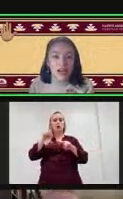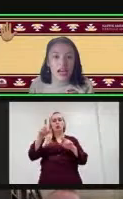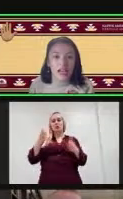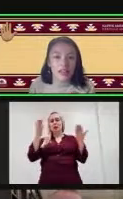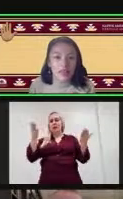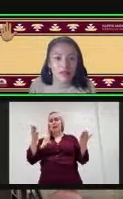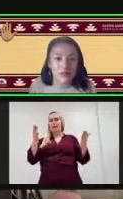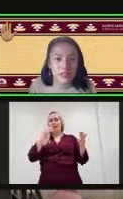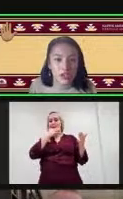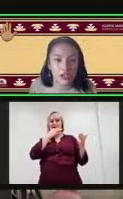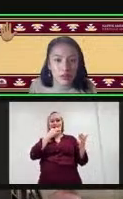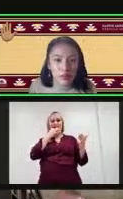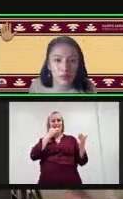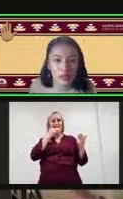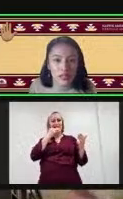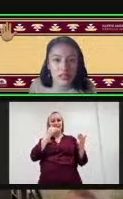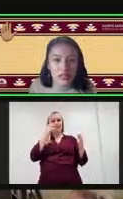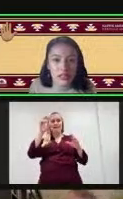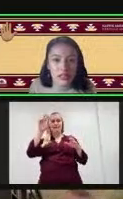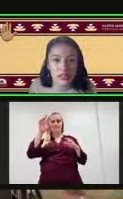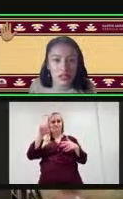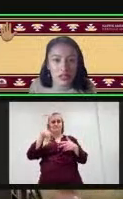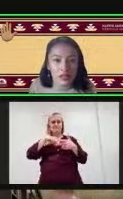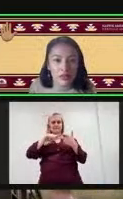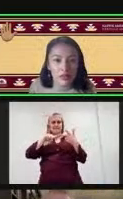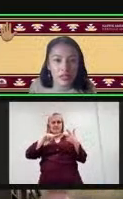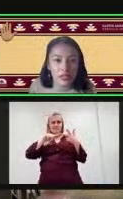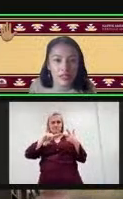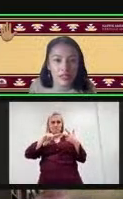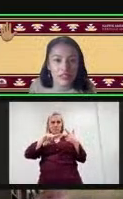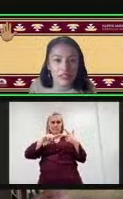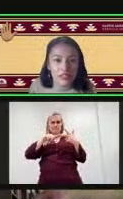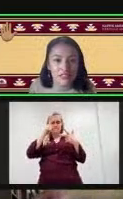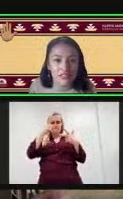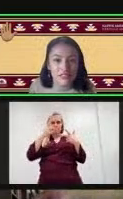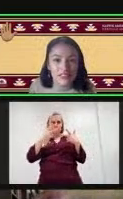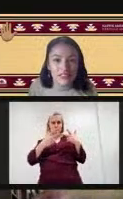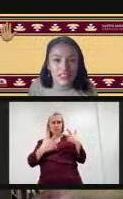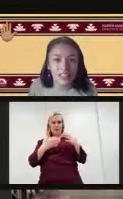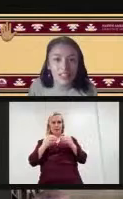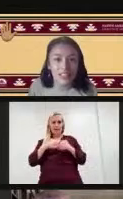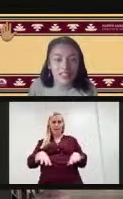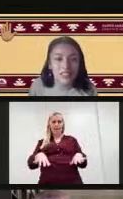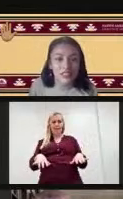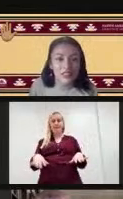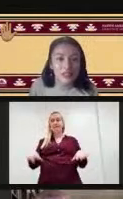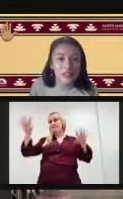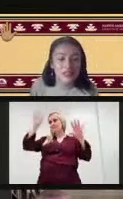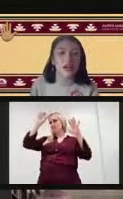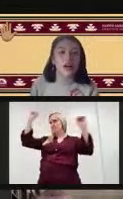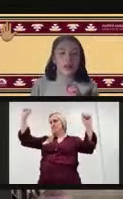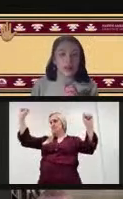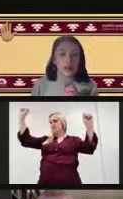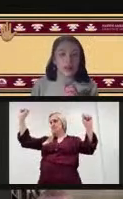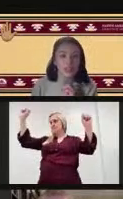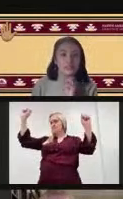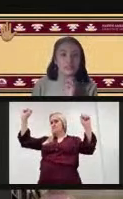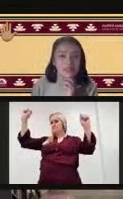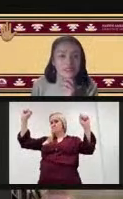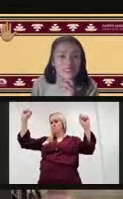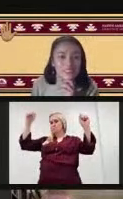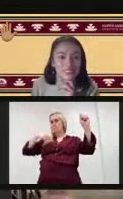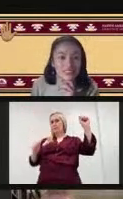that, I believe it was the third bullet. Oh, I lost it now. The superintendent moved. Oh, yeah, I moved